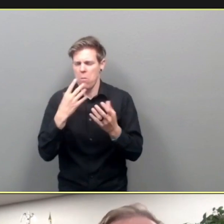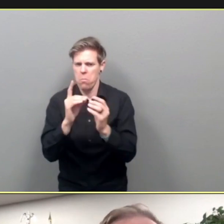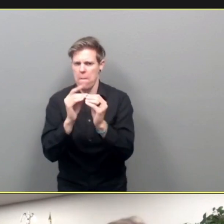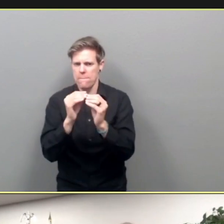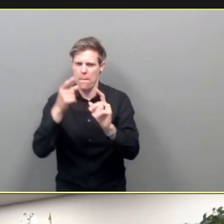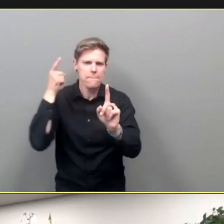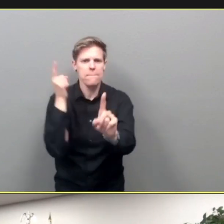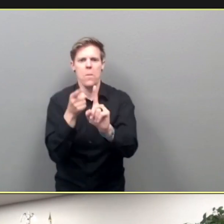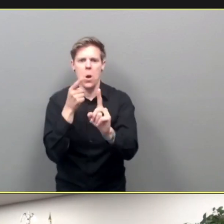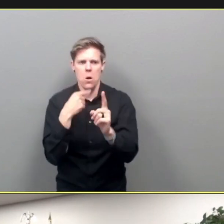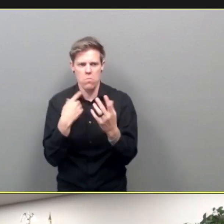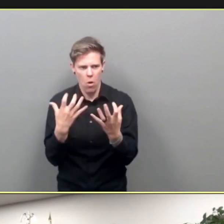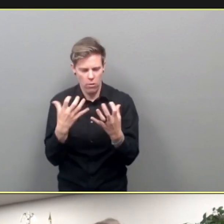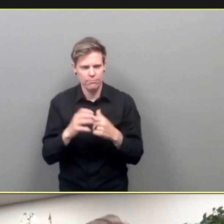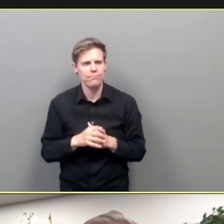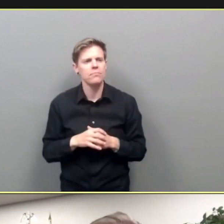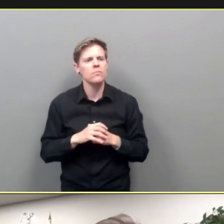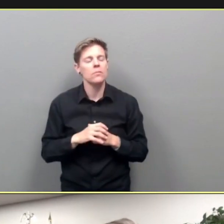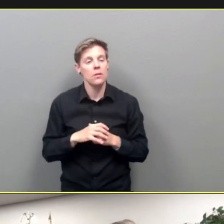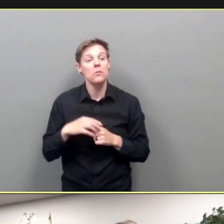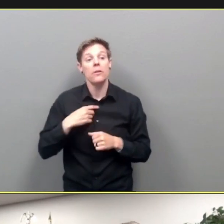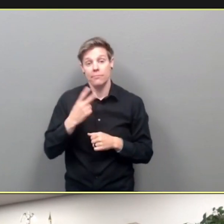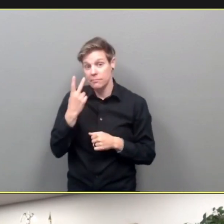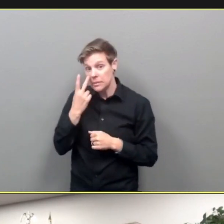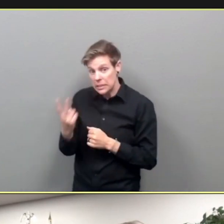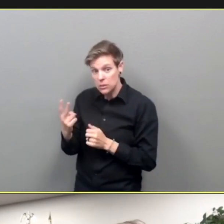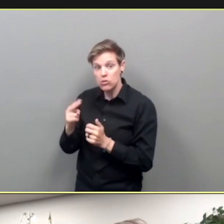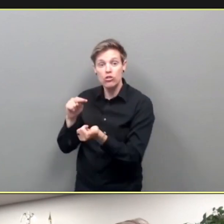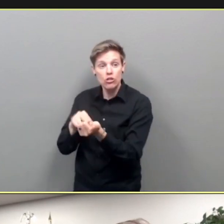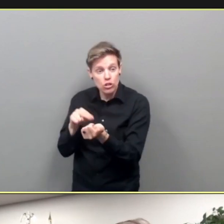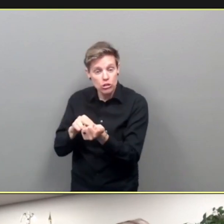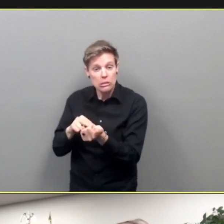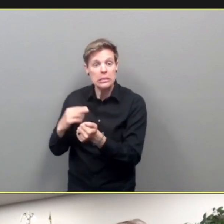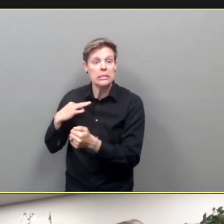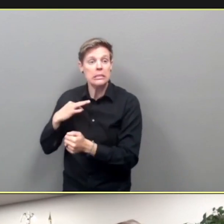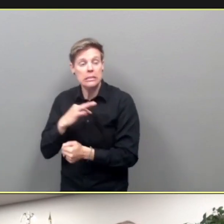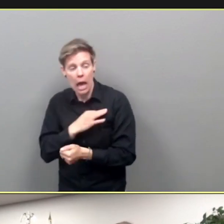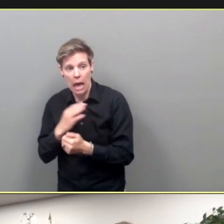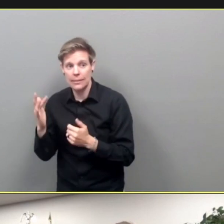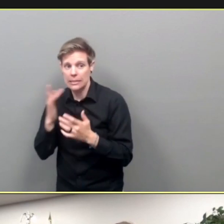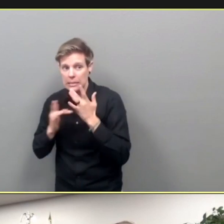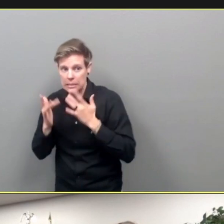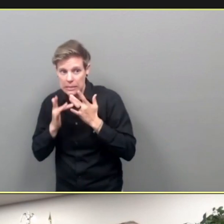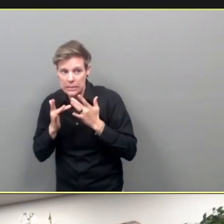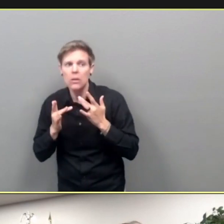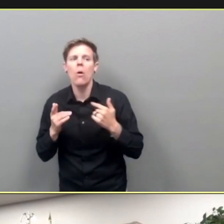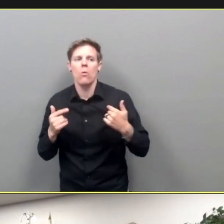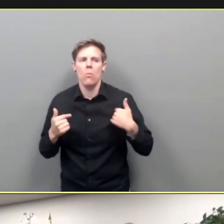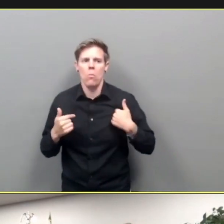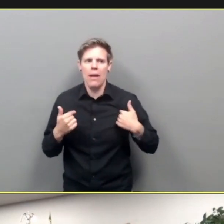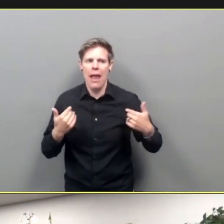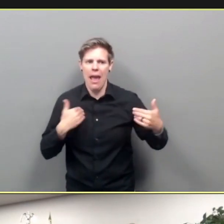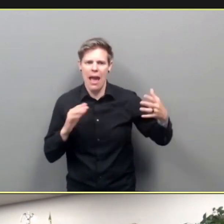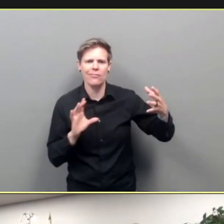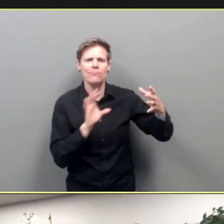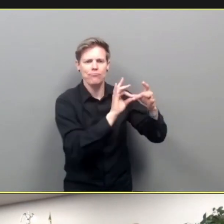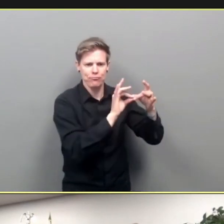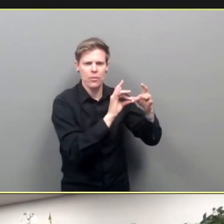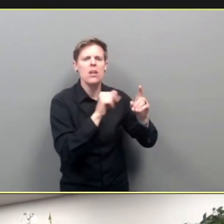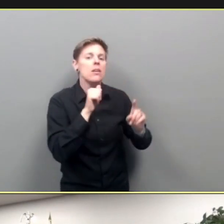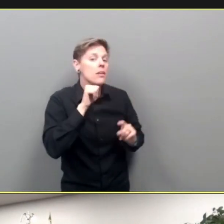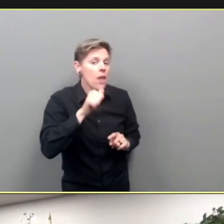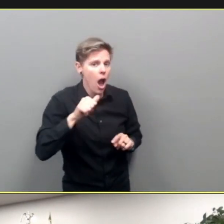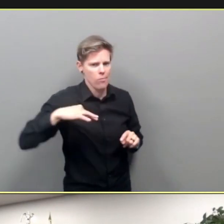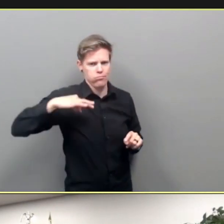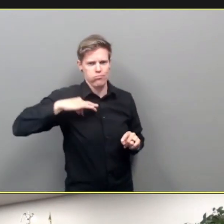looking at a decrease in nursing staff, the state has arranged and connected not-for-profit hospitals with FEMA and for-profit hospitals